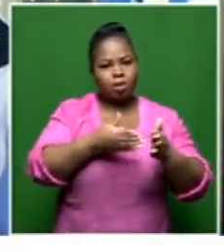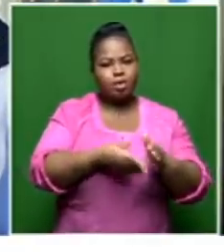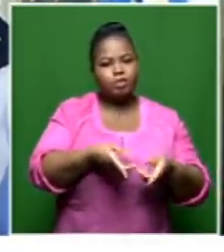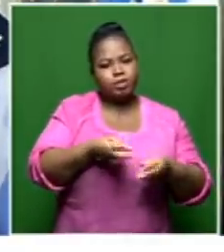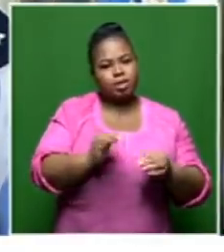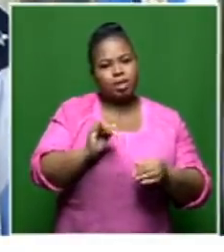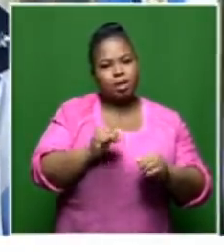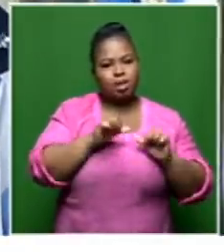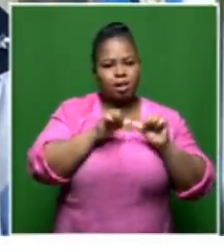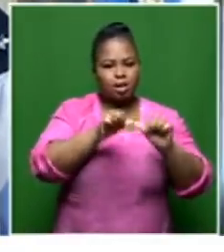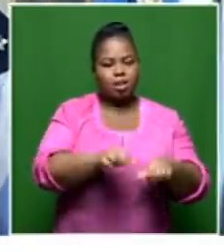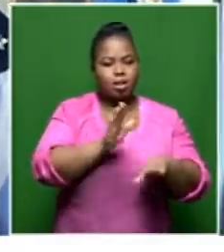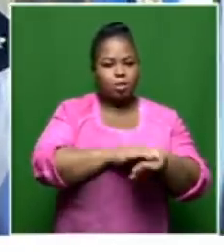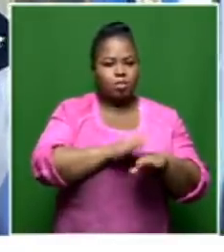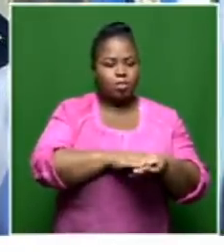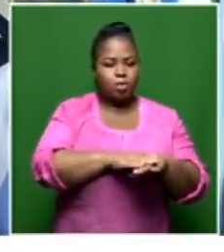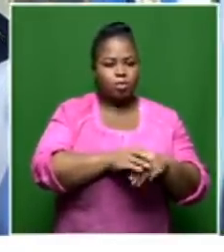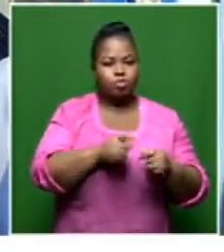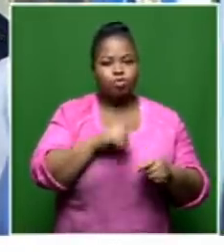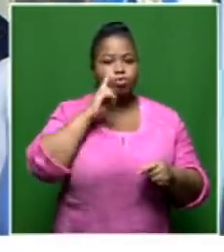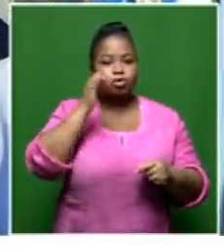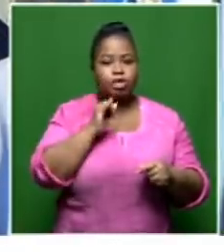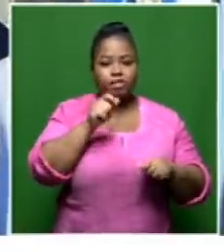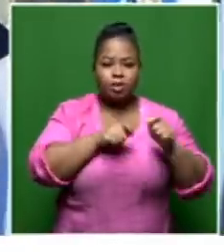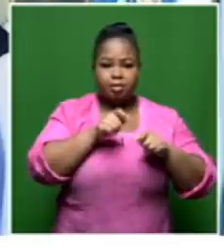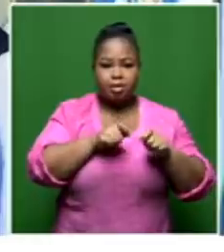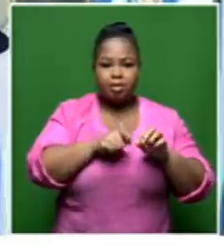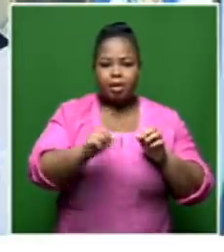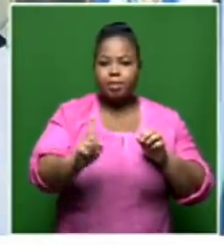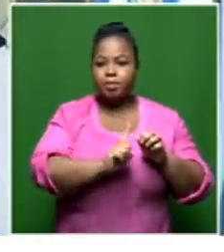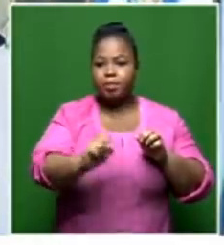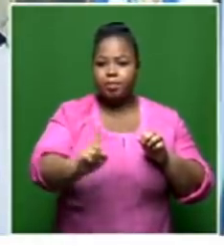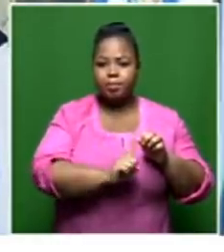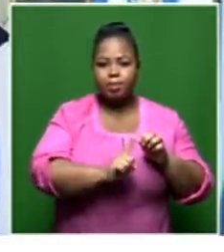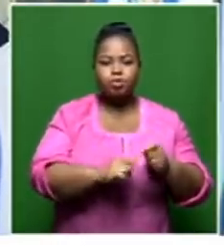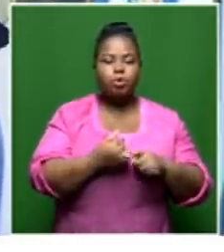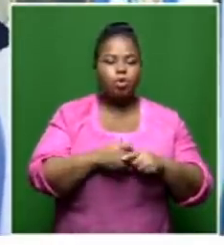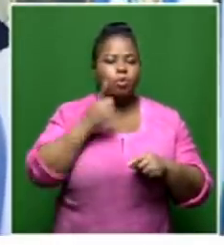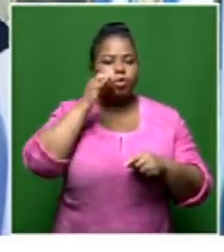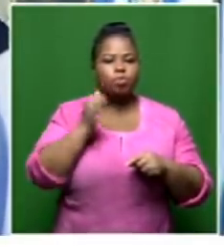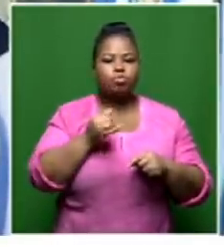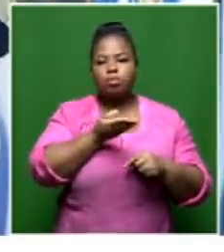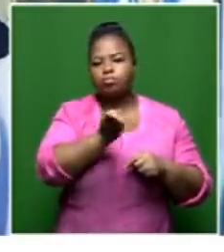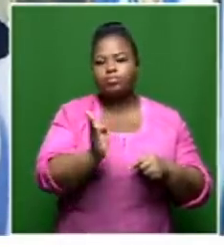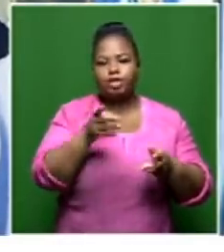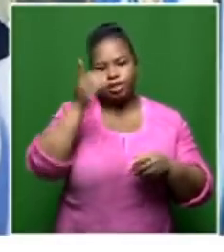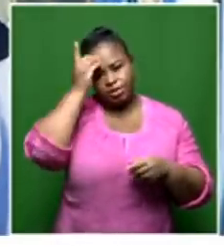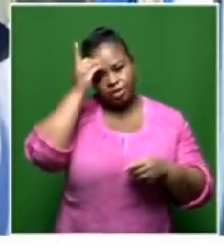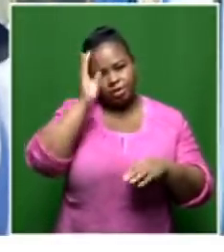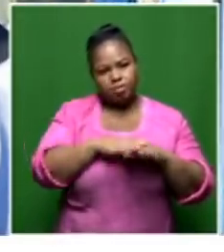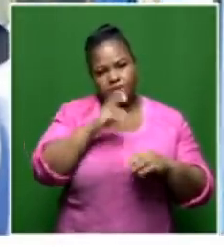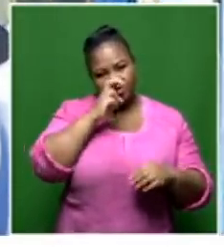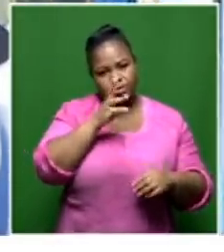these roadblocks and vehicle checkpoints and movement checkpoints have been held all over the city, and this we will